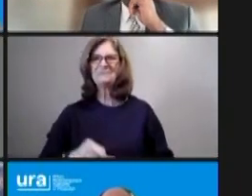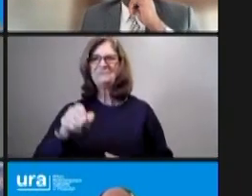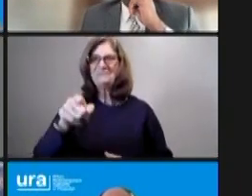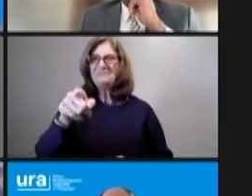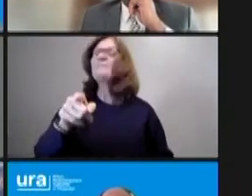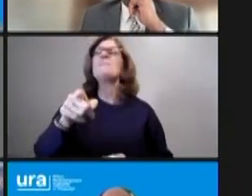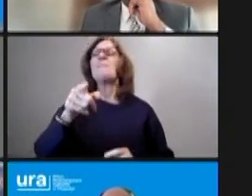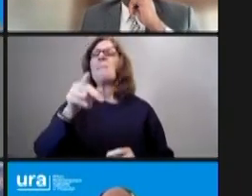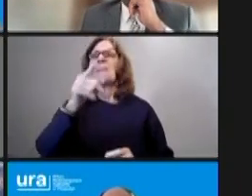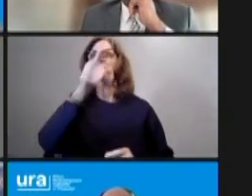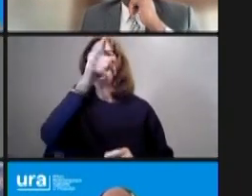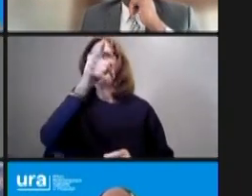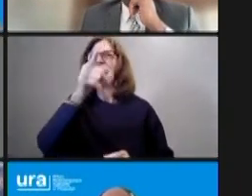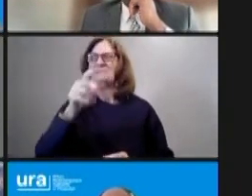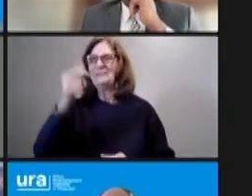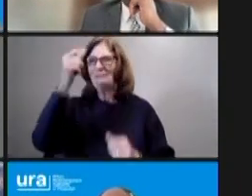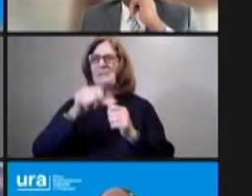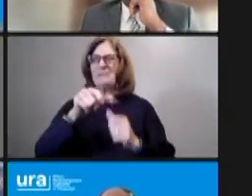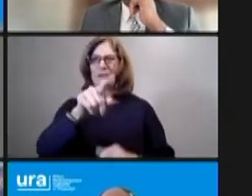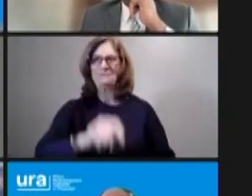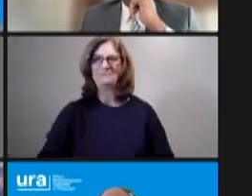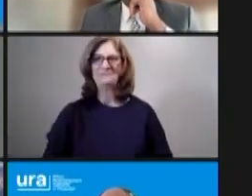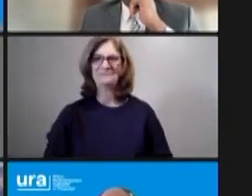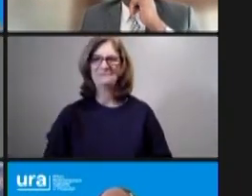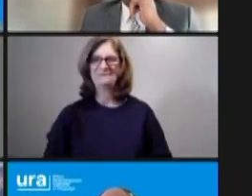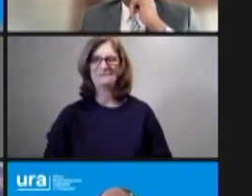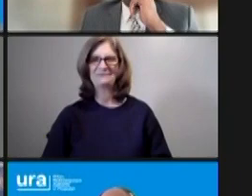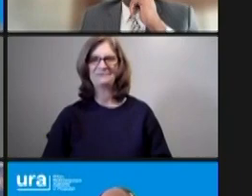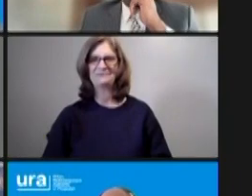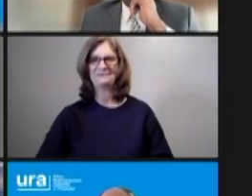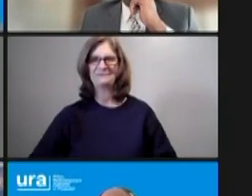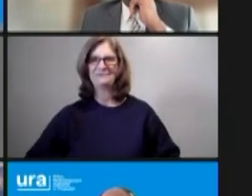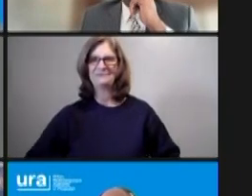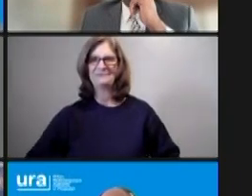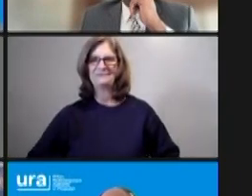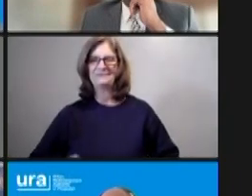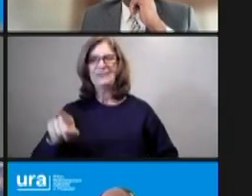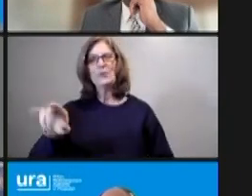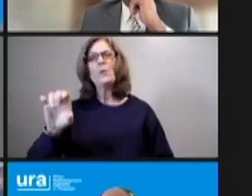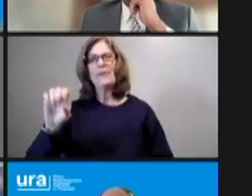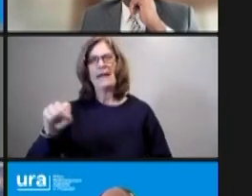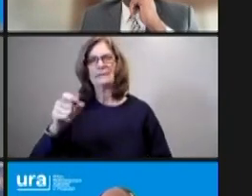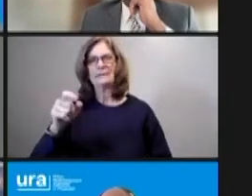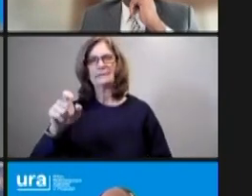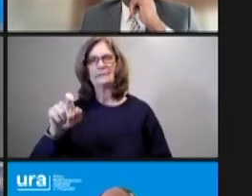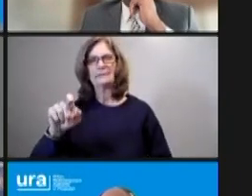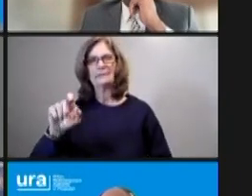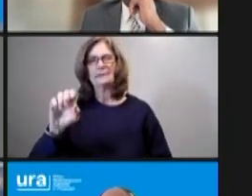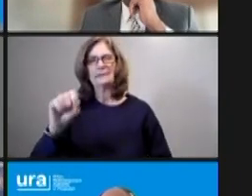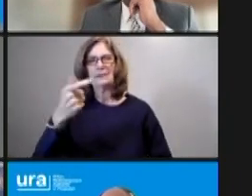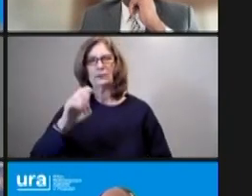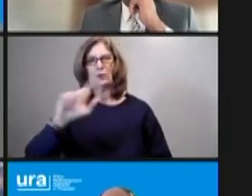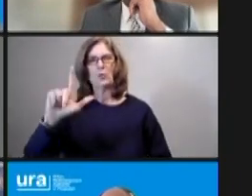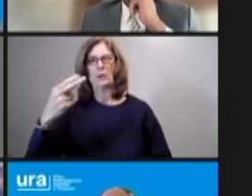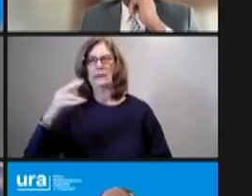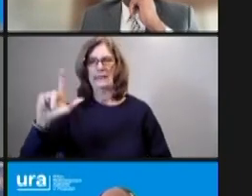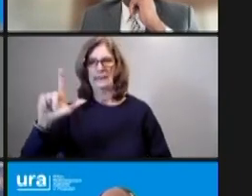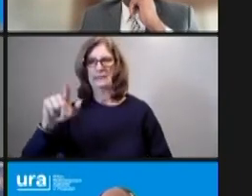remember. Okay, that makes sense. Yeah, so that would be Squirrel Hill. District 7,